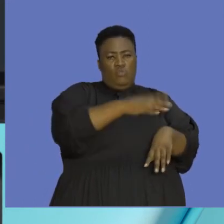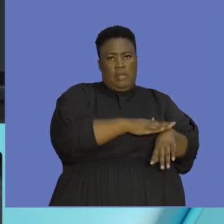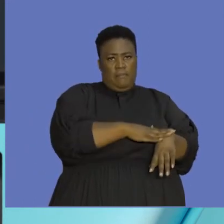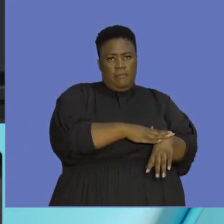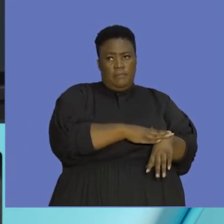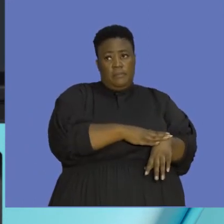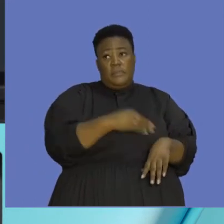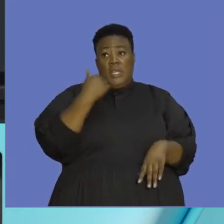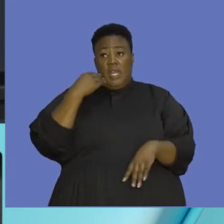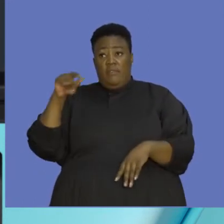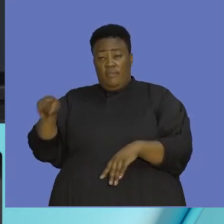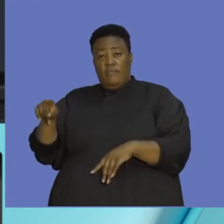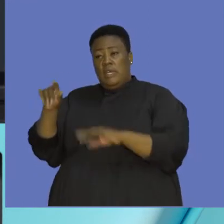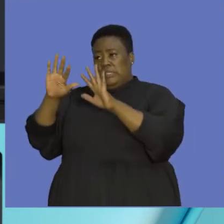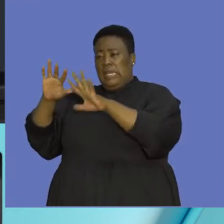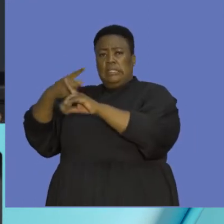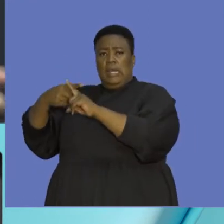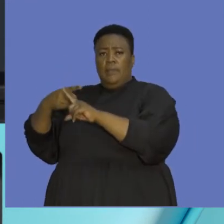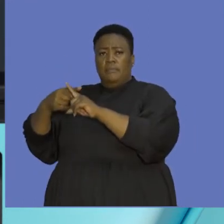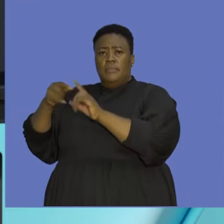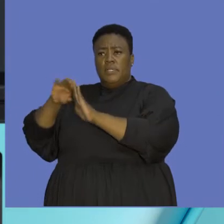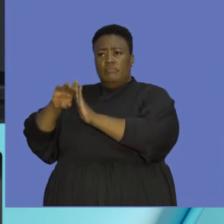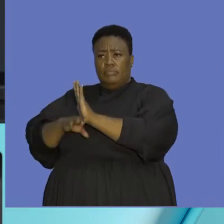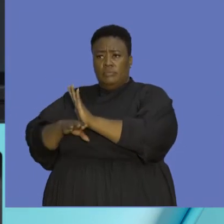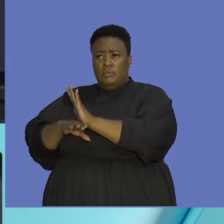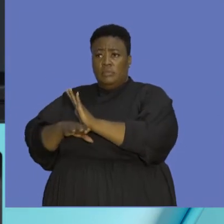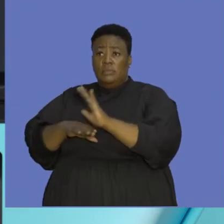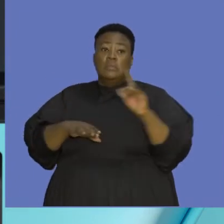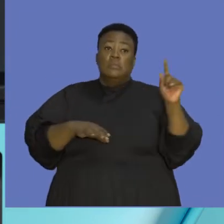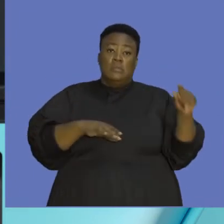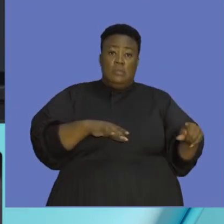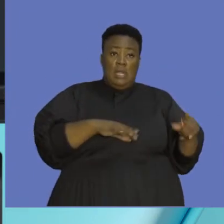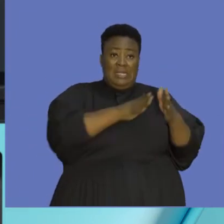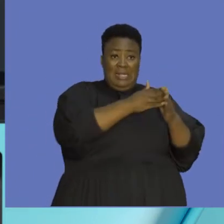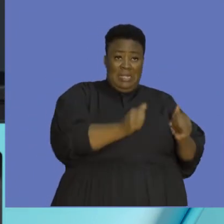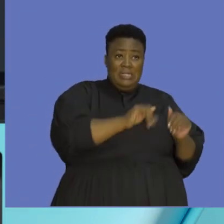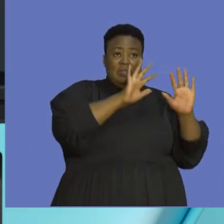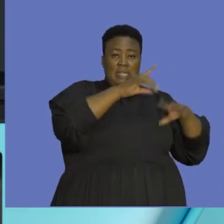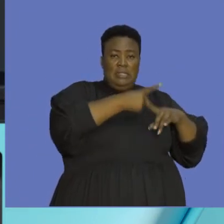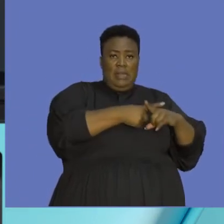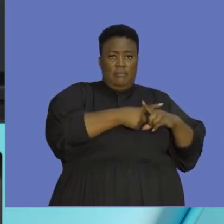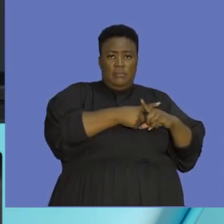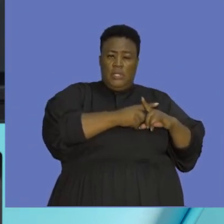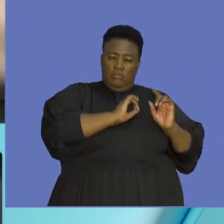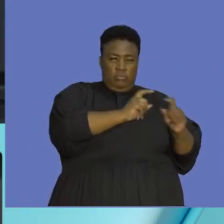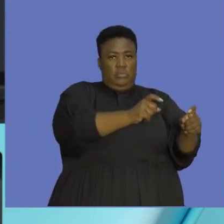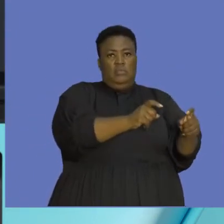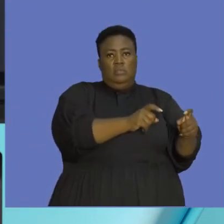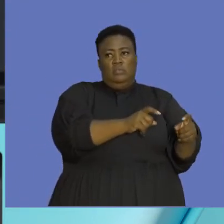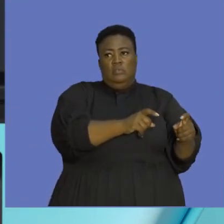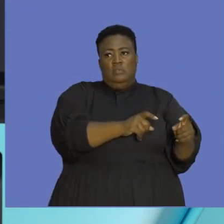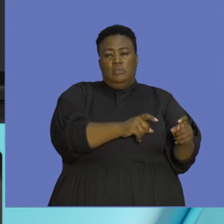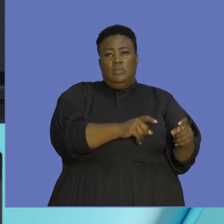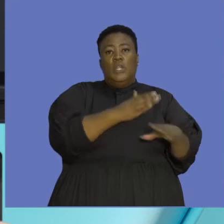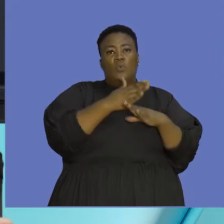bigger. If I make the mass 10 times smaller, the acceleration will be 10 times